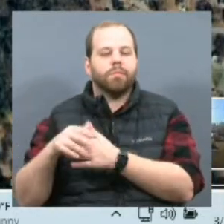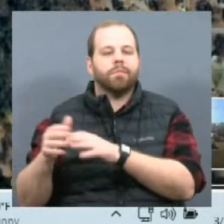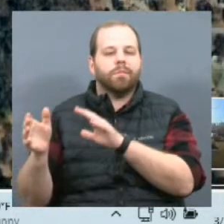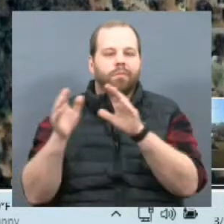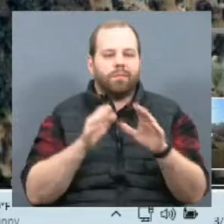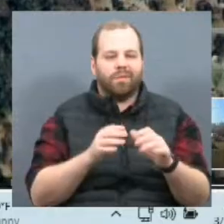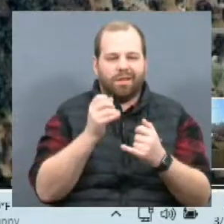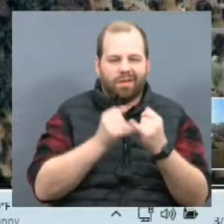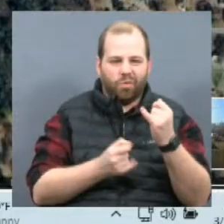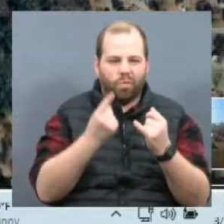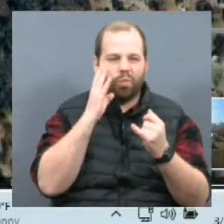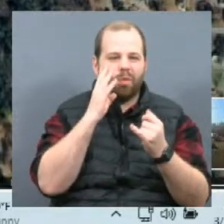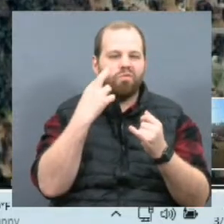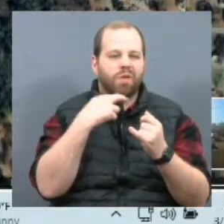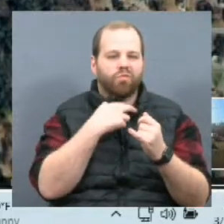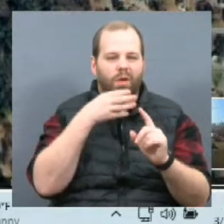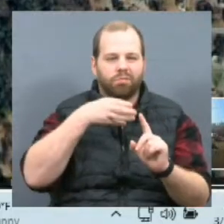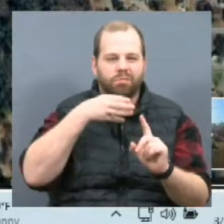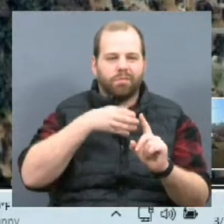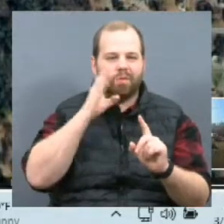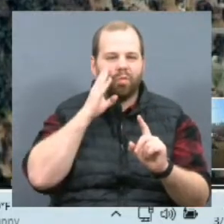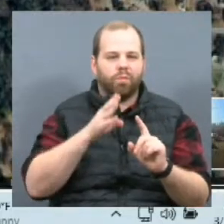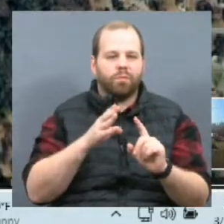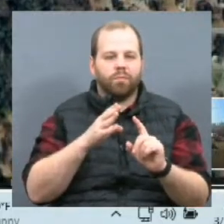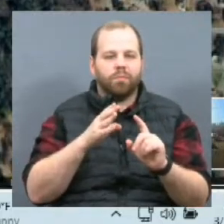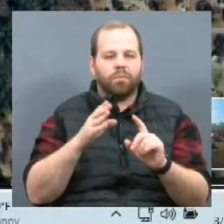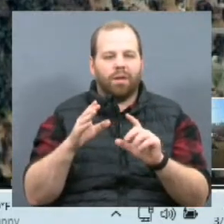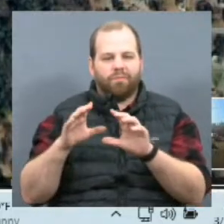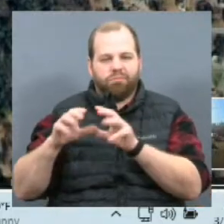restaurant type use. There will be an area for trash,